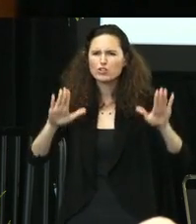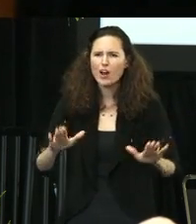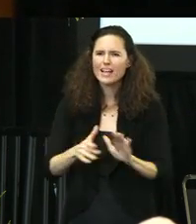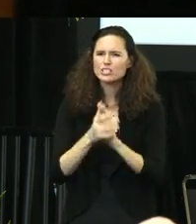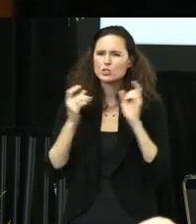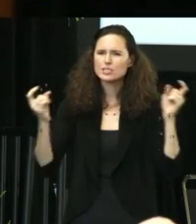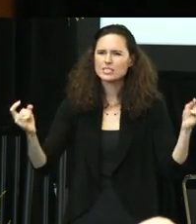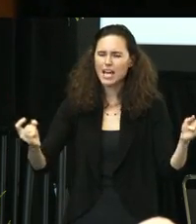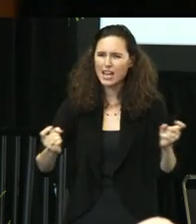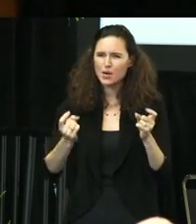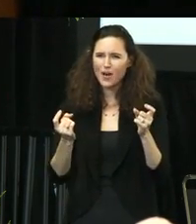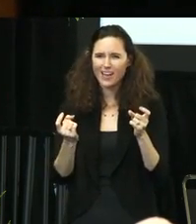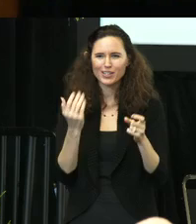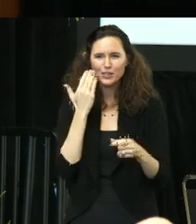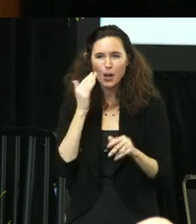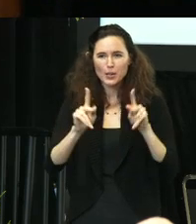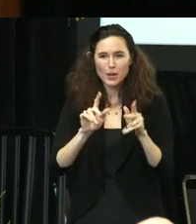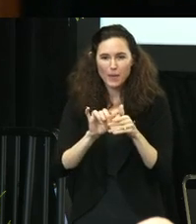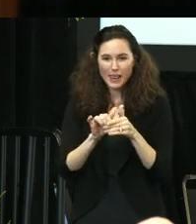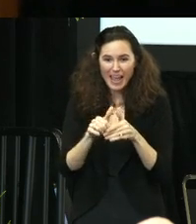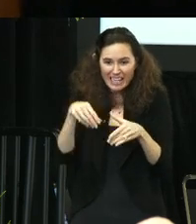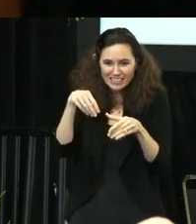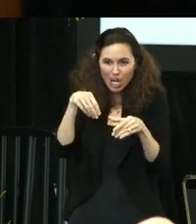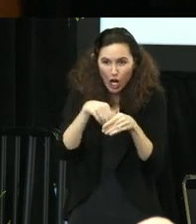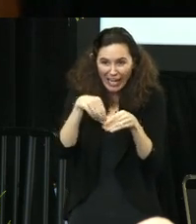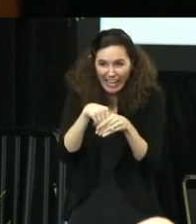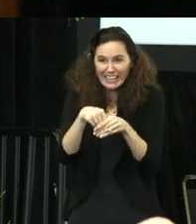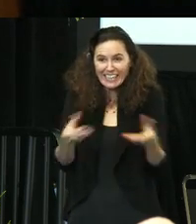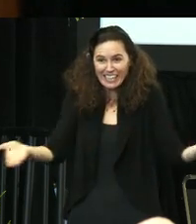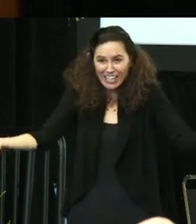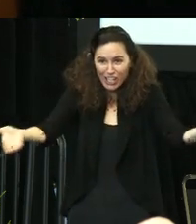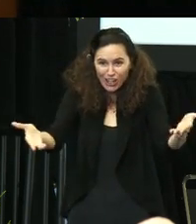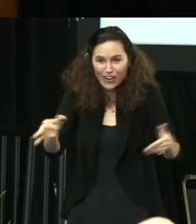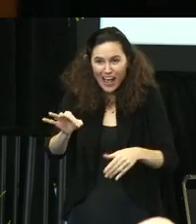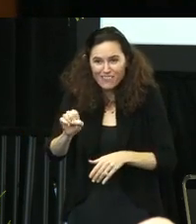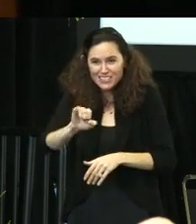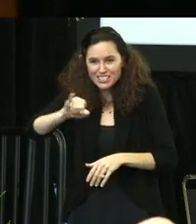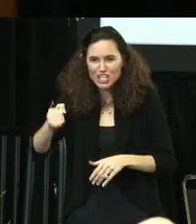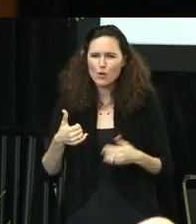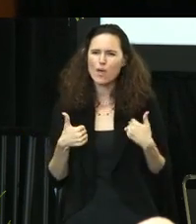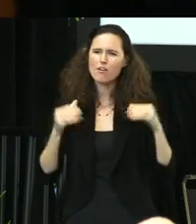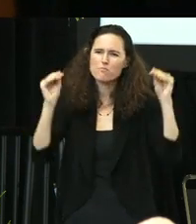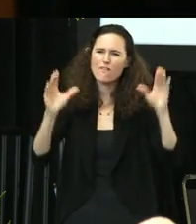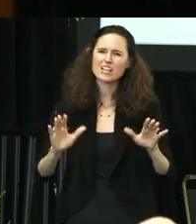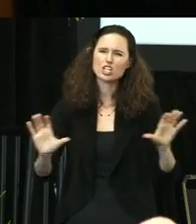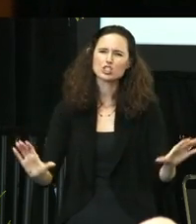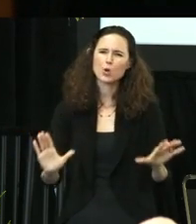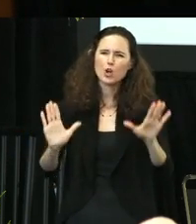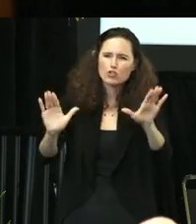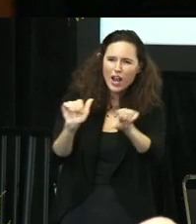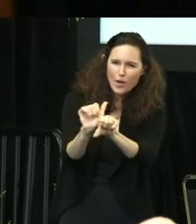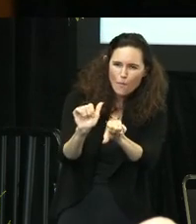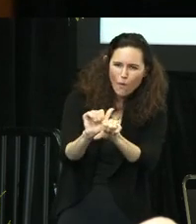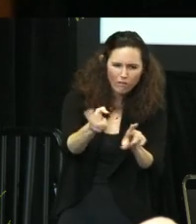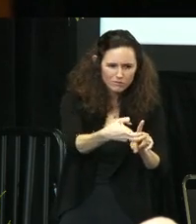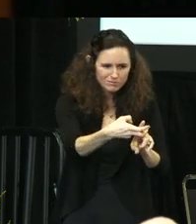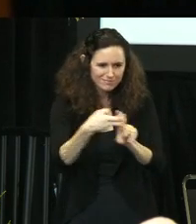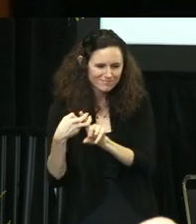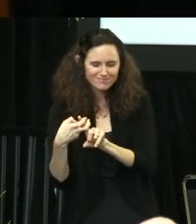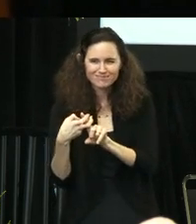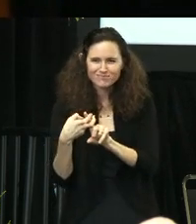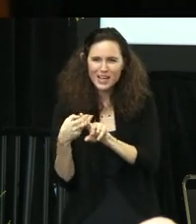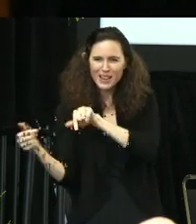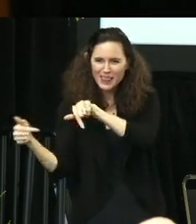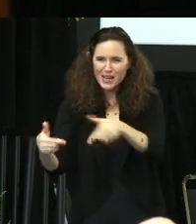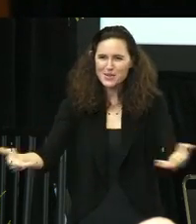celebrate our in-house talent? I mean, we have amazing professors who do great work here every day, and why don't we bring them and have them share